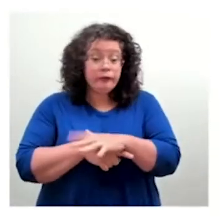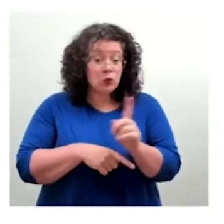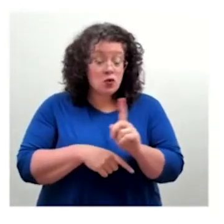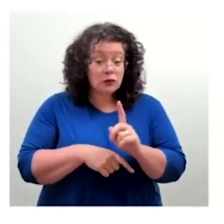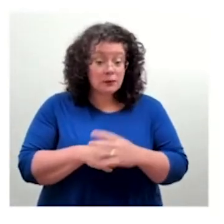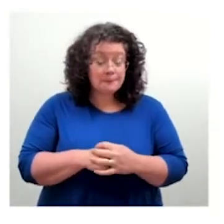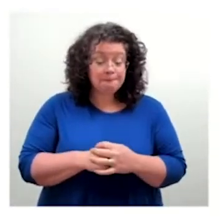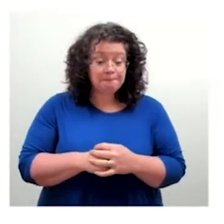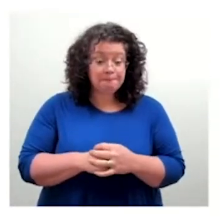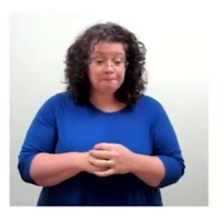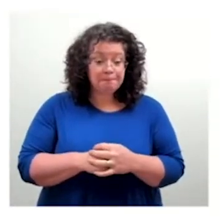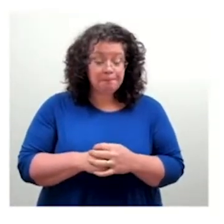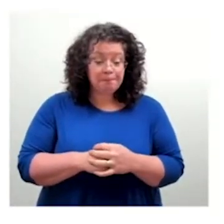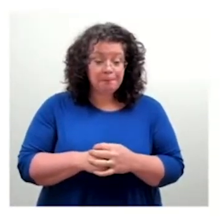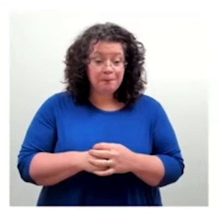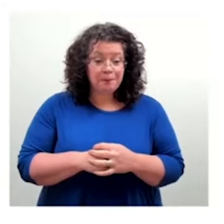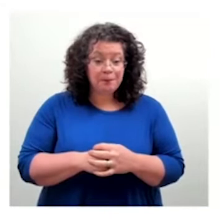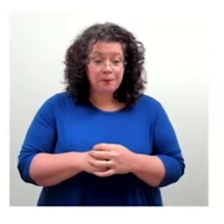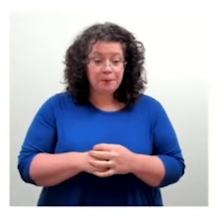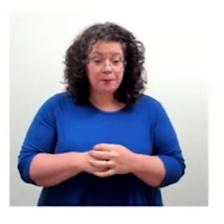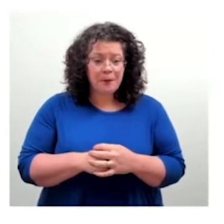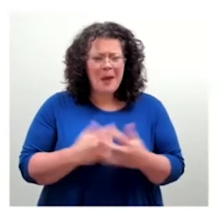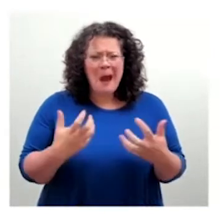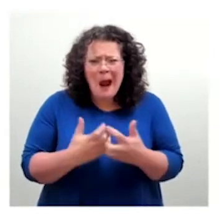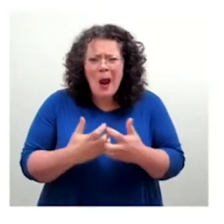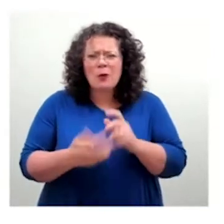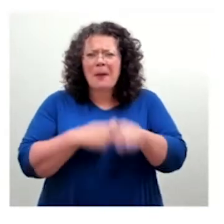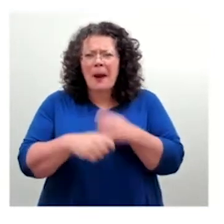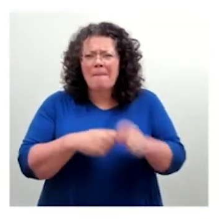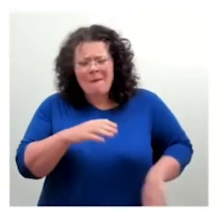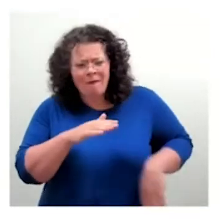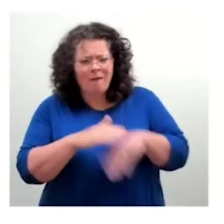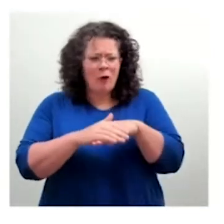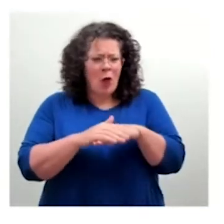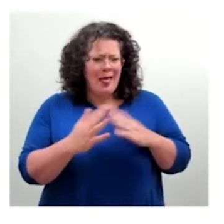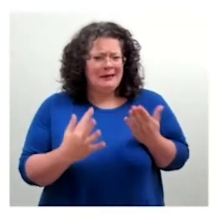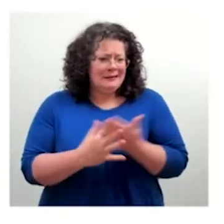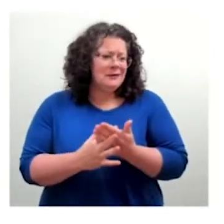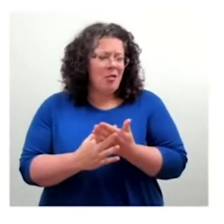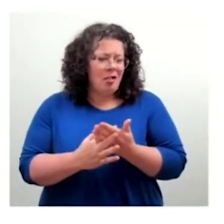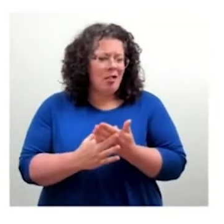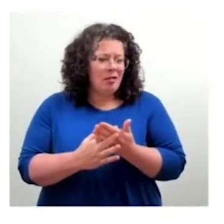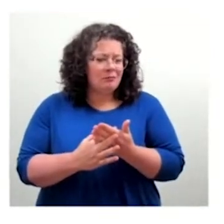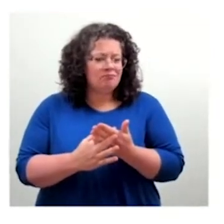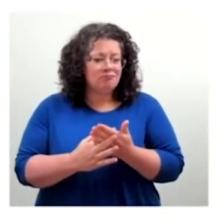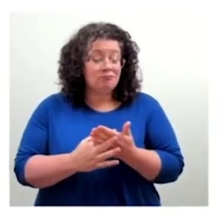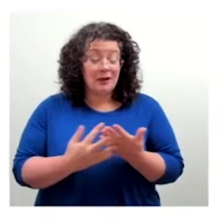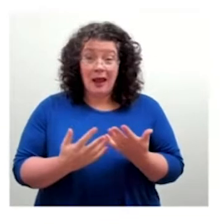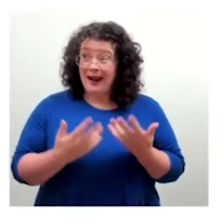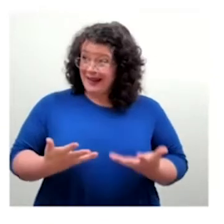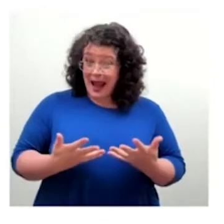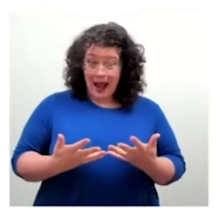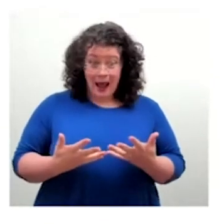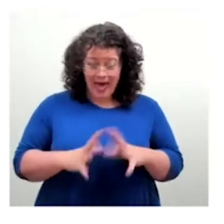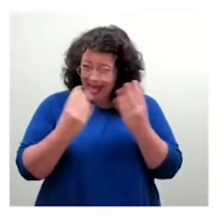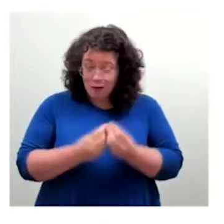remotely. And government, municipalities, businesses have learned immediately the importance to be